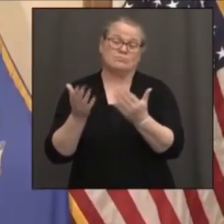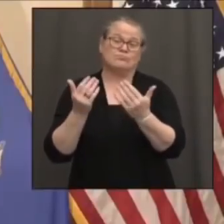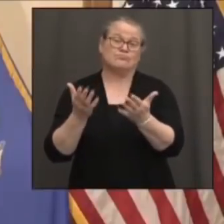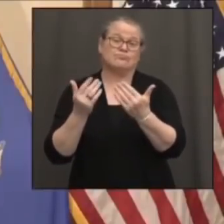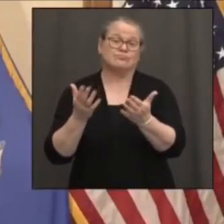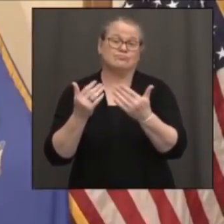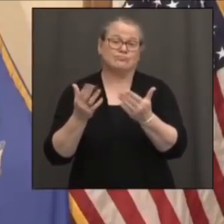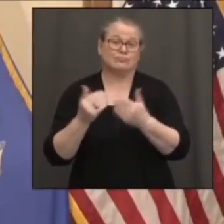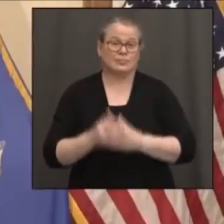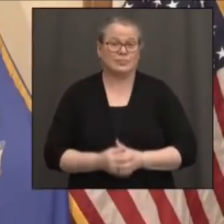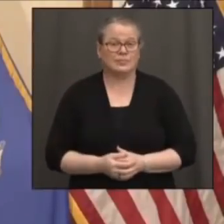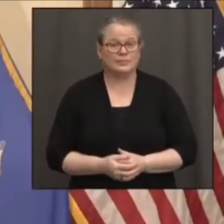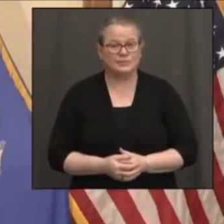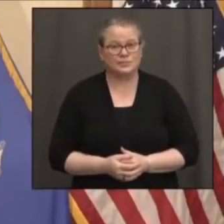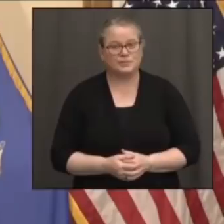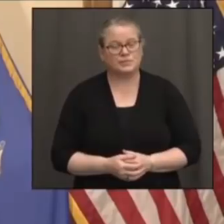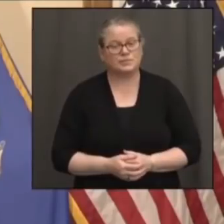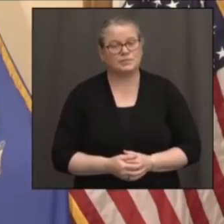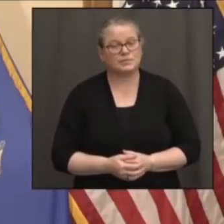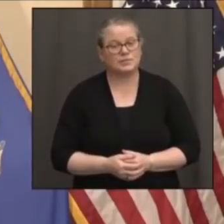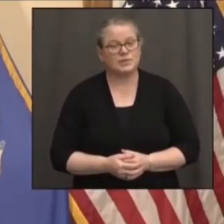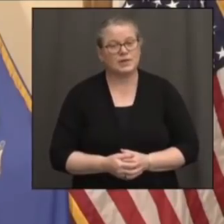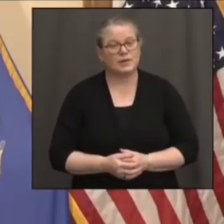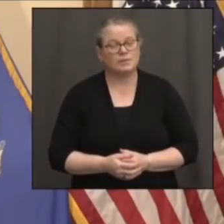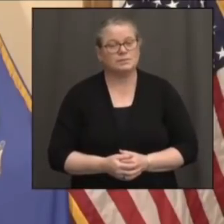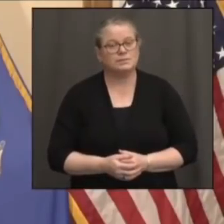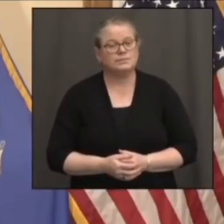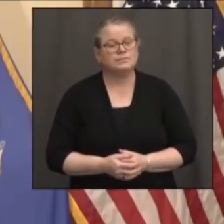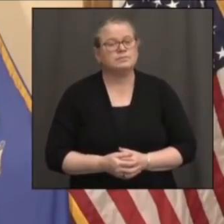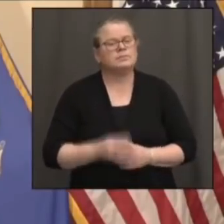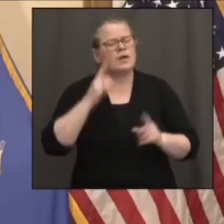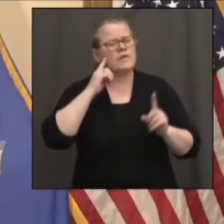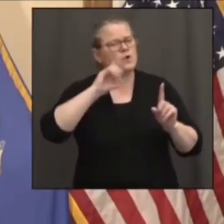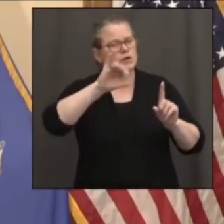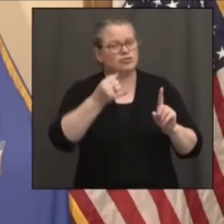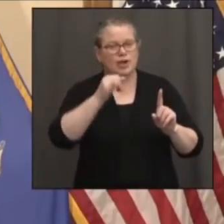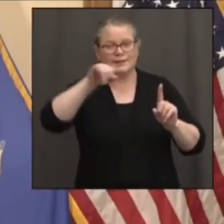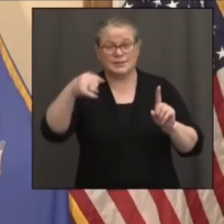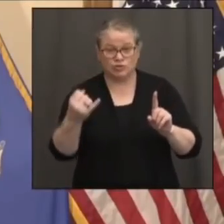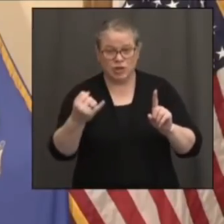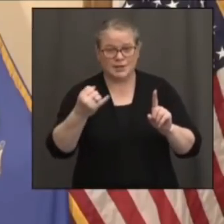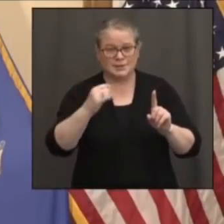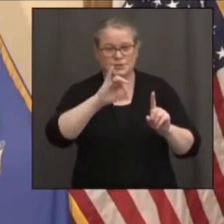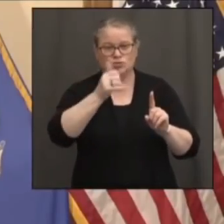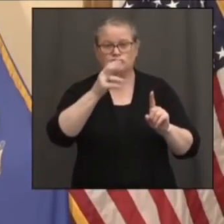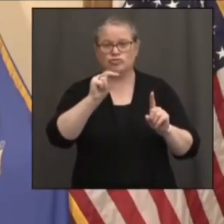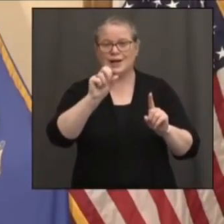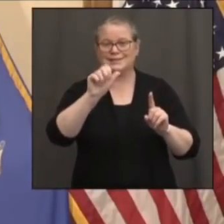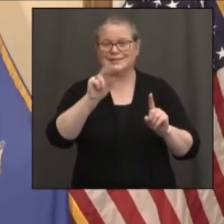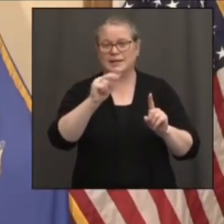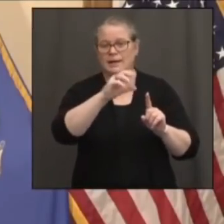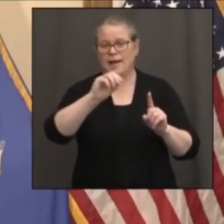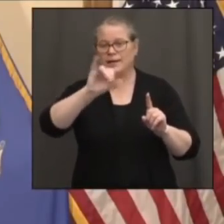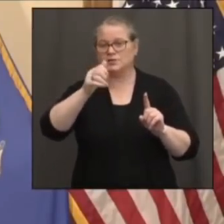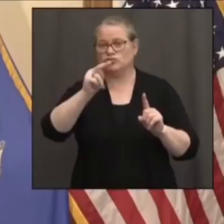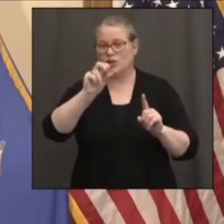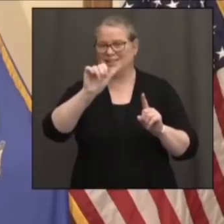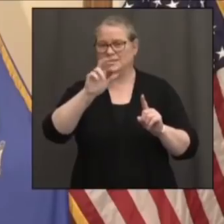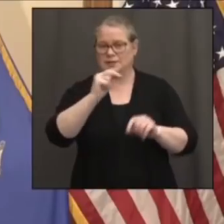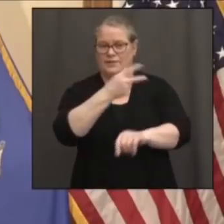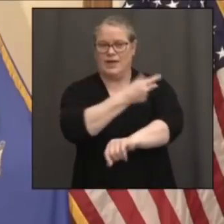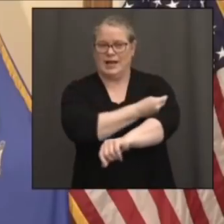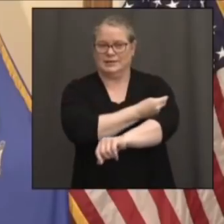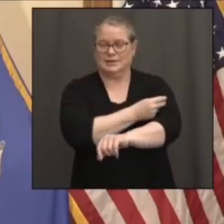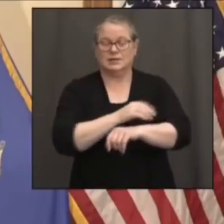And in terms of Johnson & Johnson, it's been a little bit, about 10 days or so since that pause was lifted. Has the state seen an increase